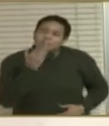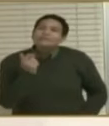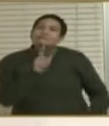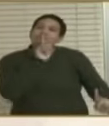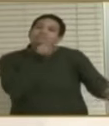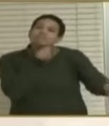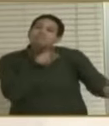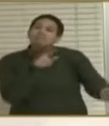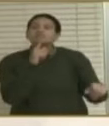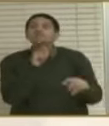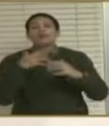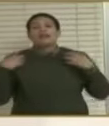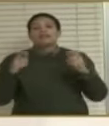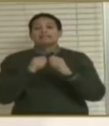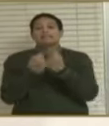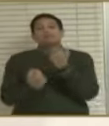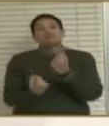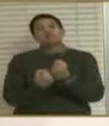to support